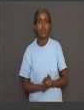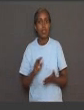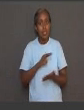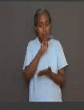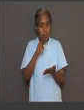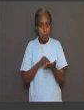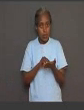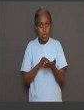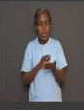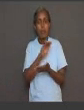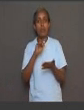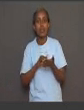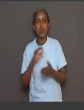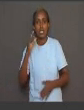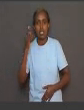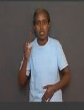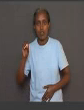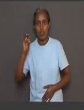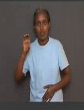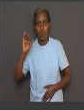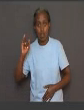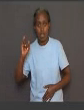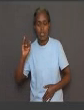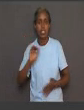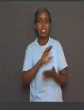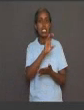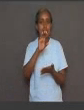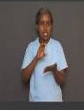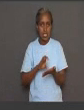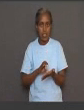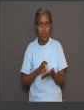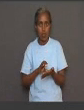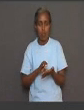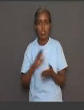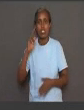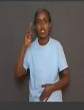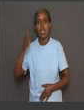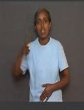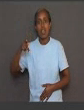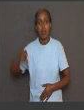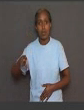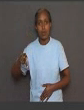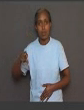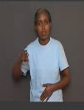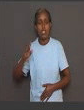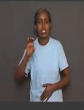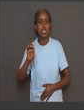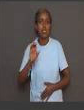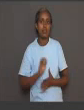Midway between the foci is the center of the hyperbola